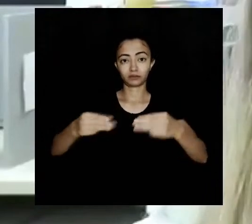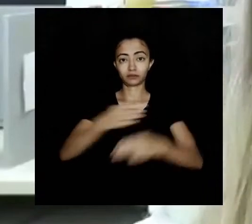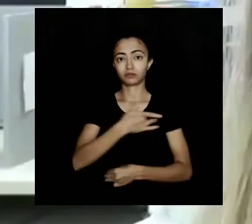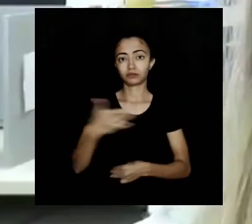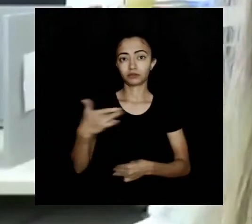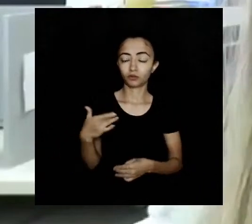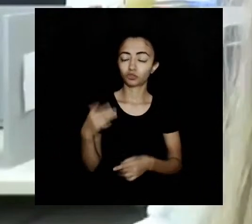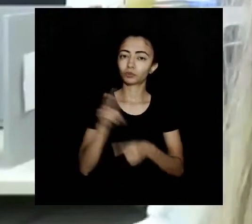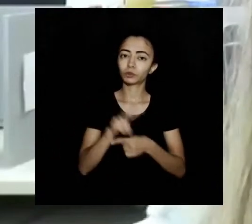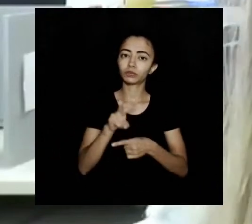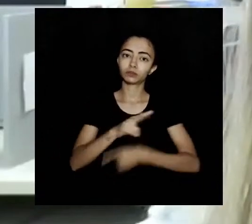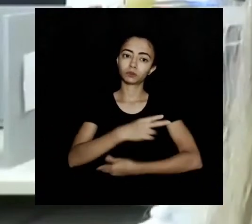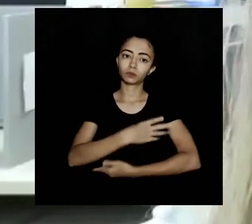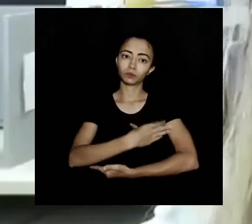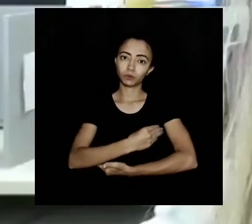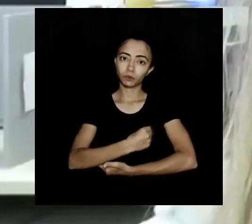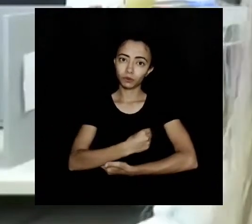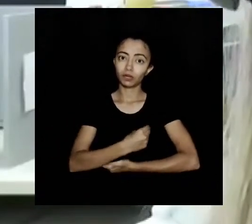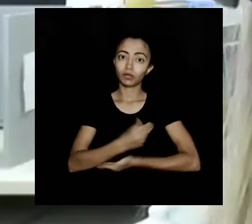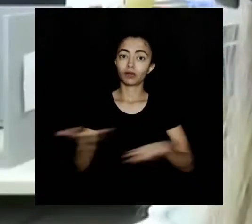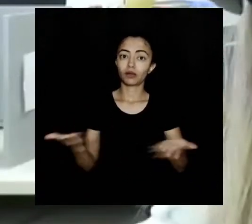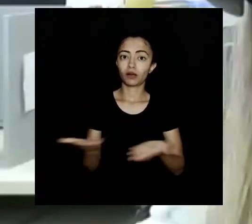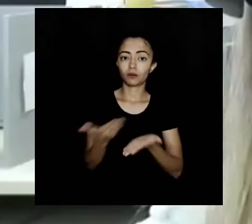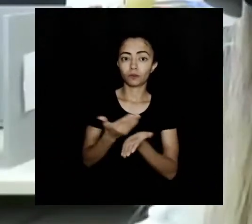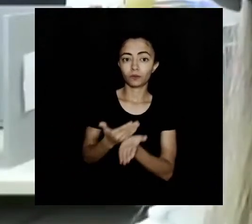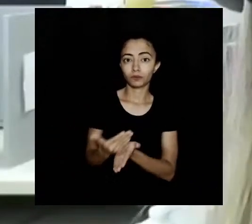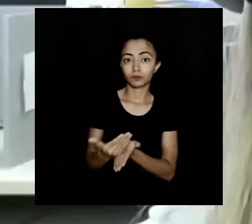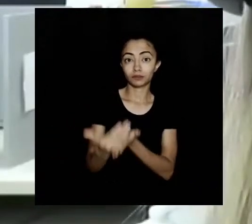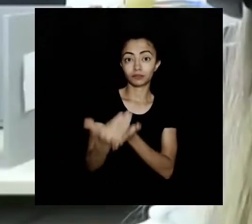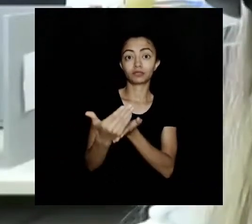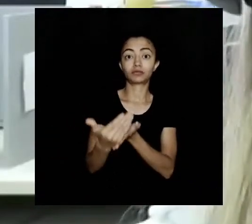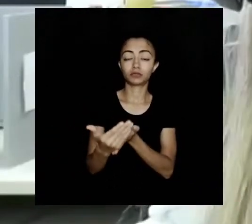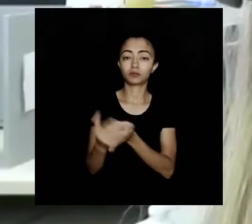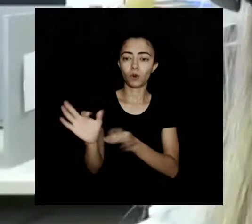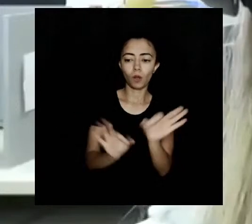and it's within our whole scope of work.